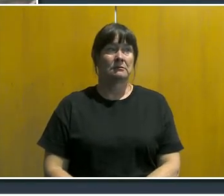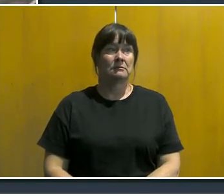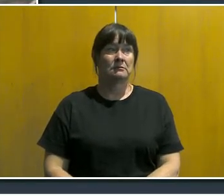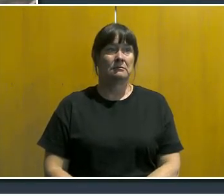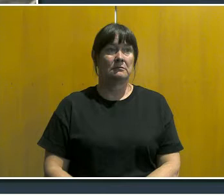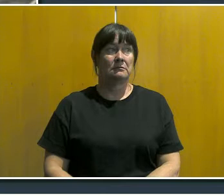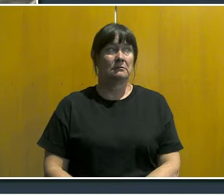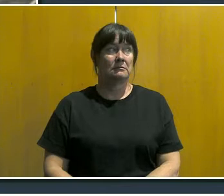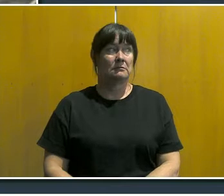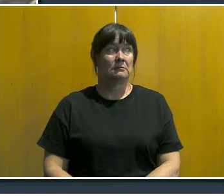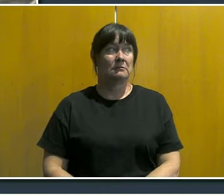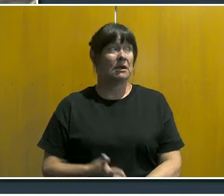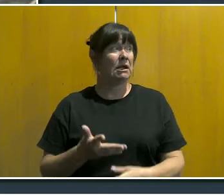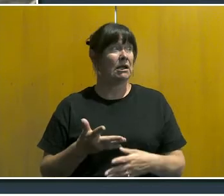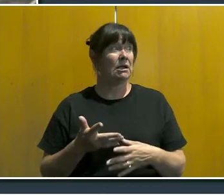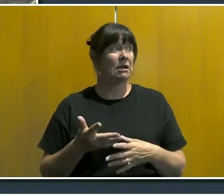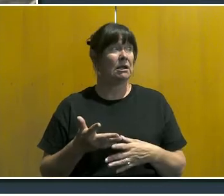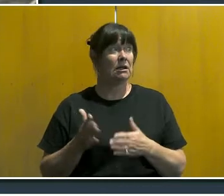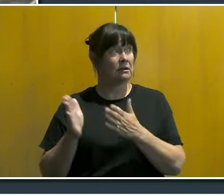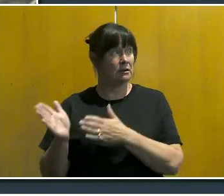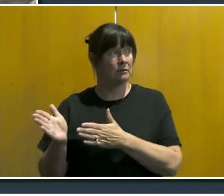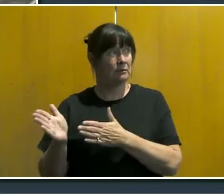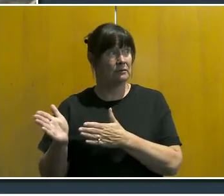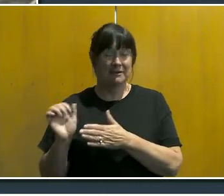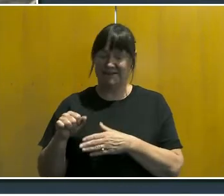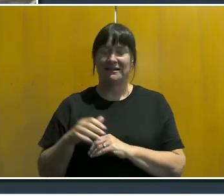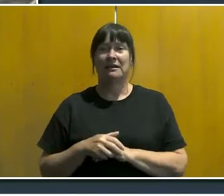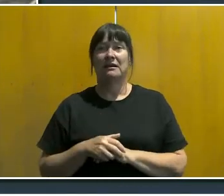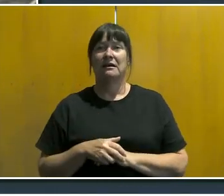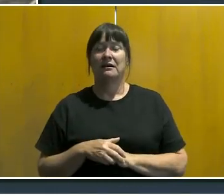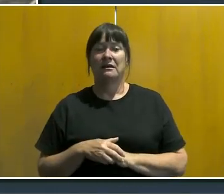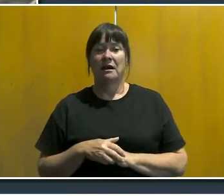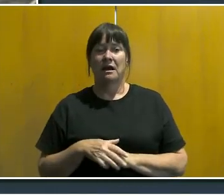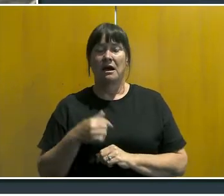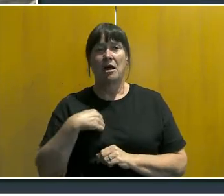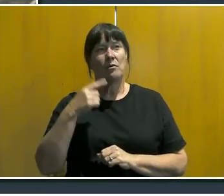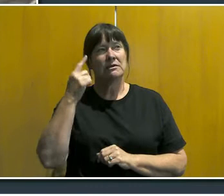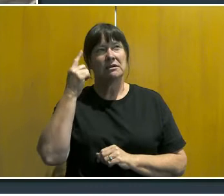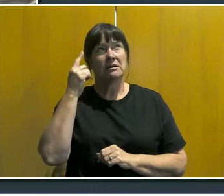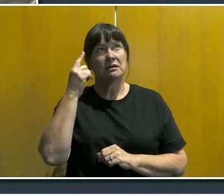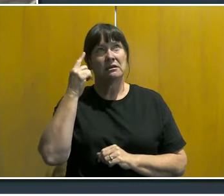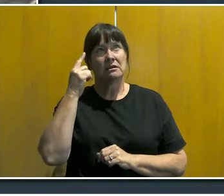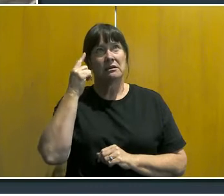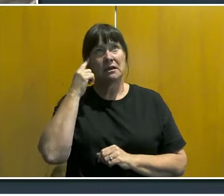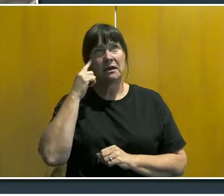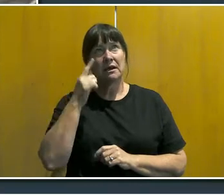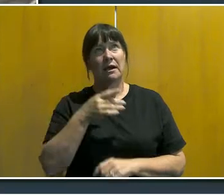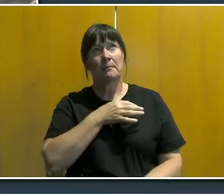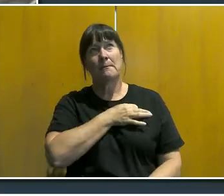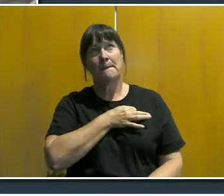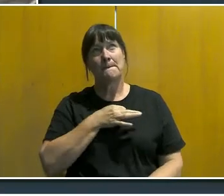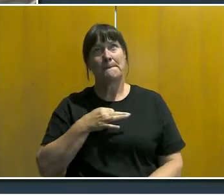Deputy Mayor Brosnan? Yeah, Yes, thank you. no? Thank you, Colin. I was just thinking, actually, but the Mayor's picked up on